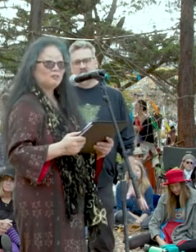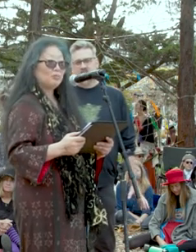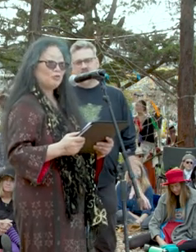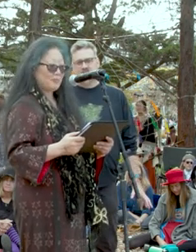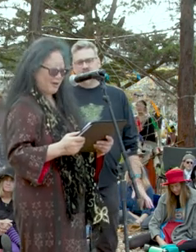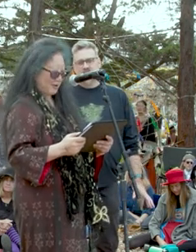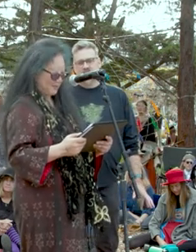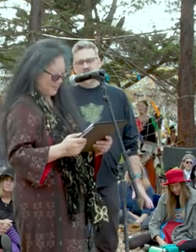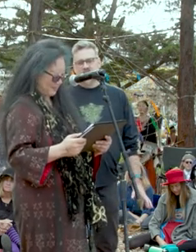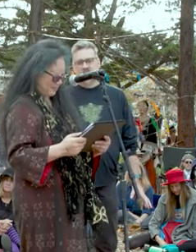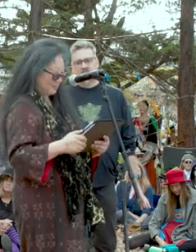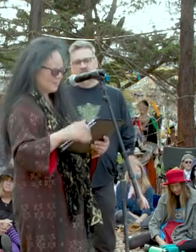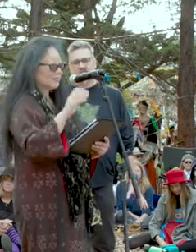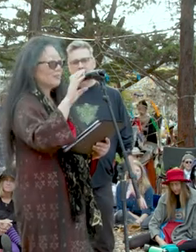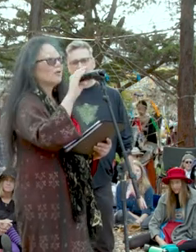Uncle Pooh Bear.